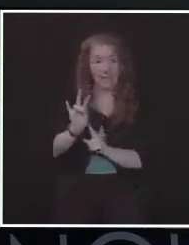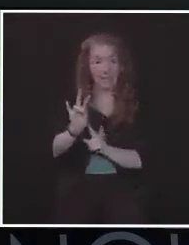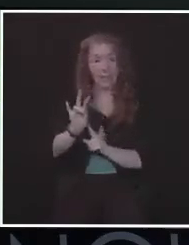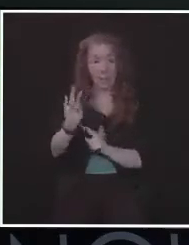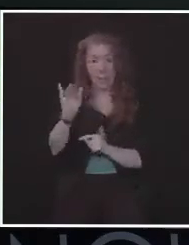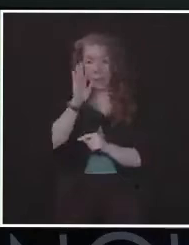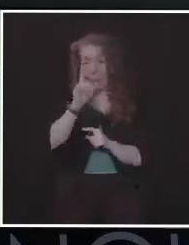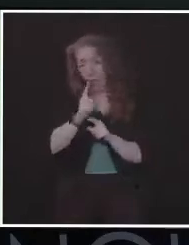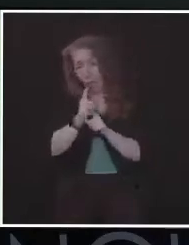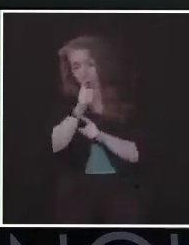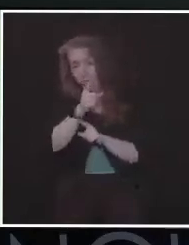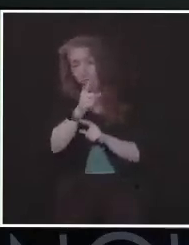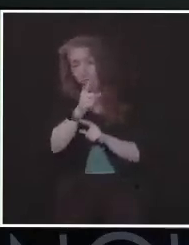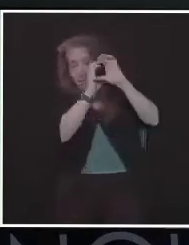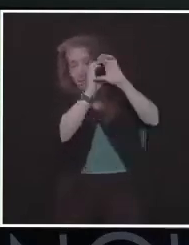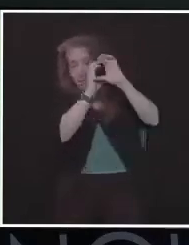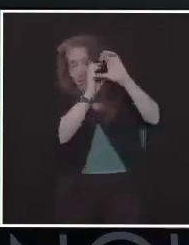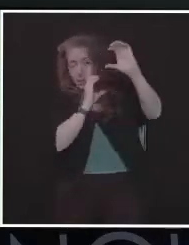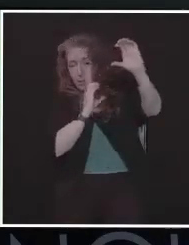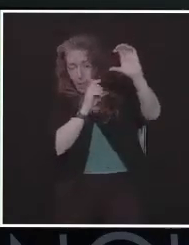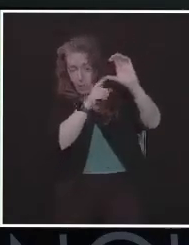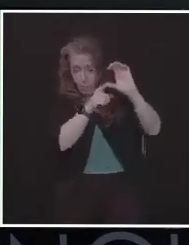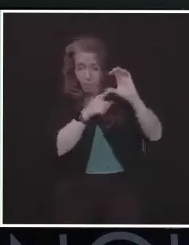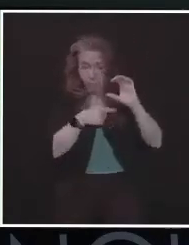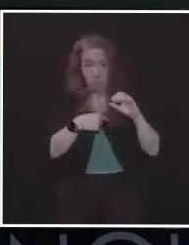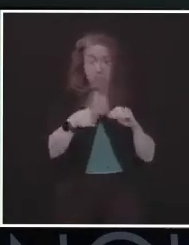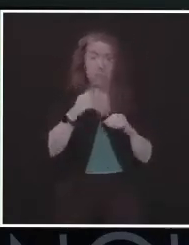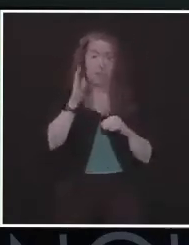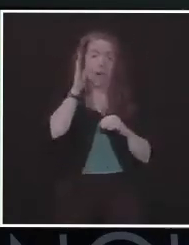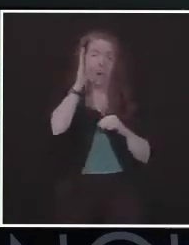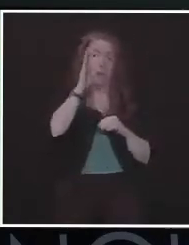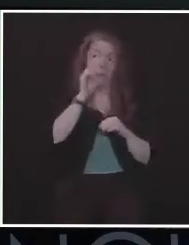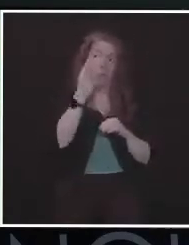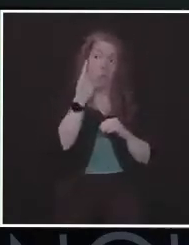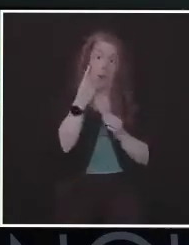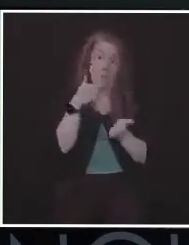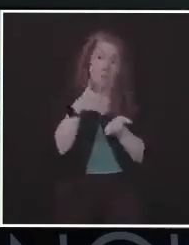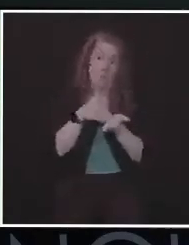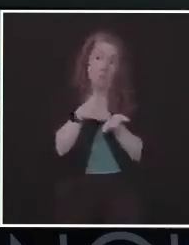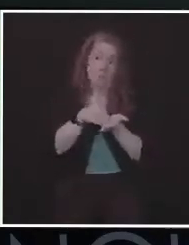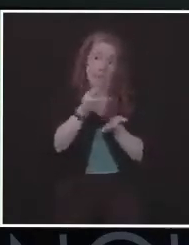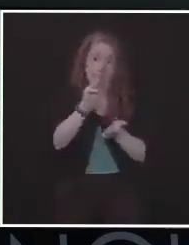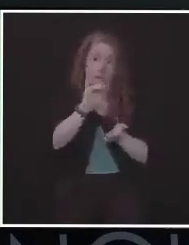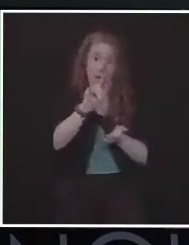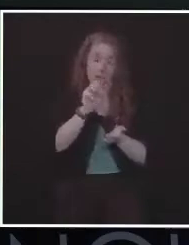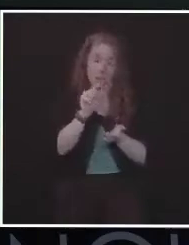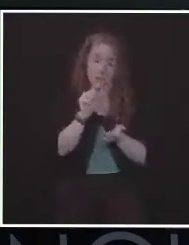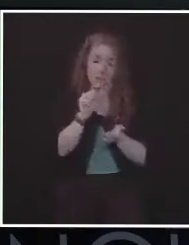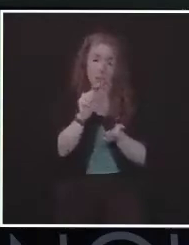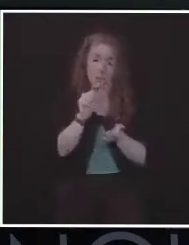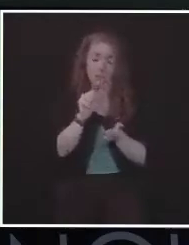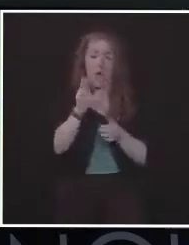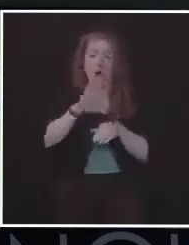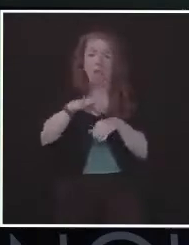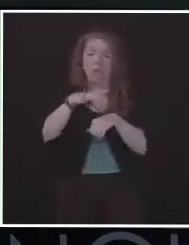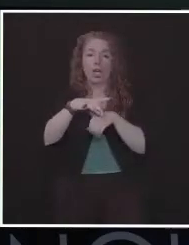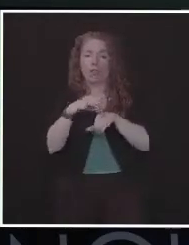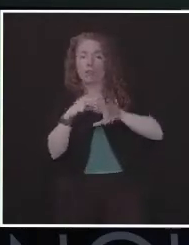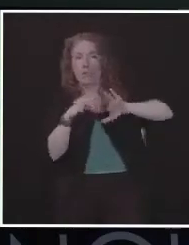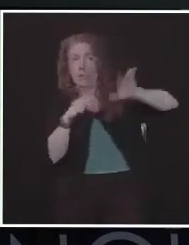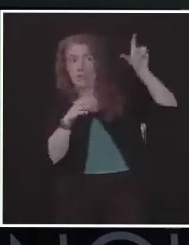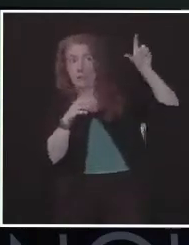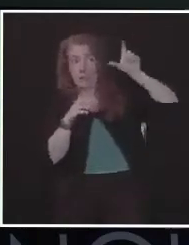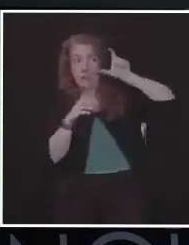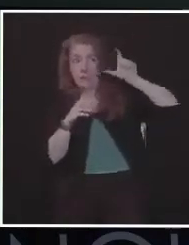that's going to be 1 million miles on the side of the Earth away from the sun, and it's going to look